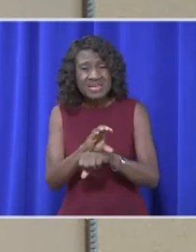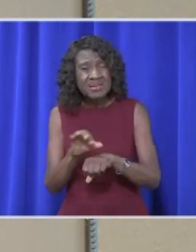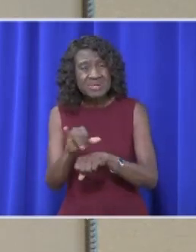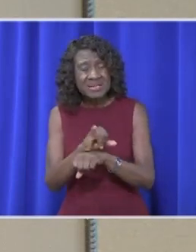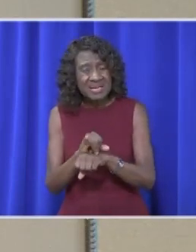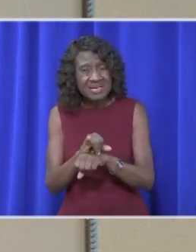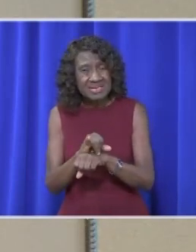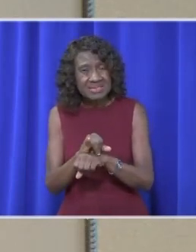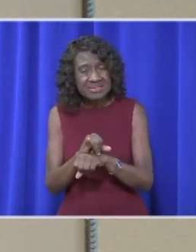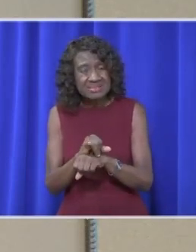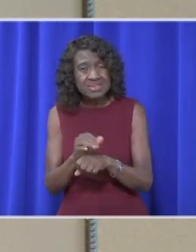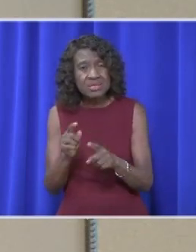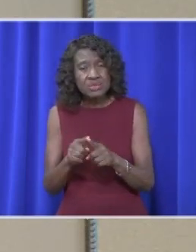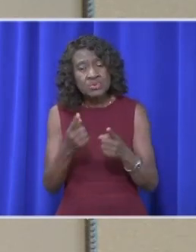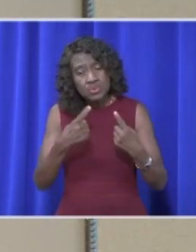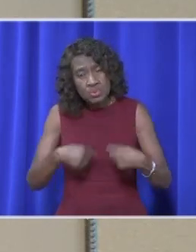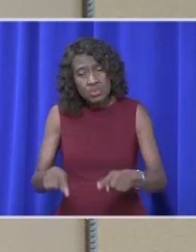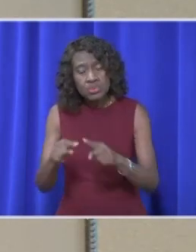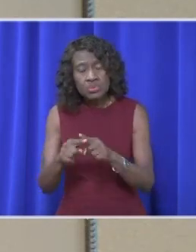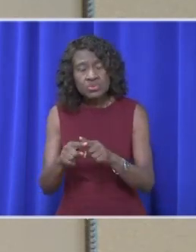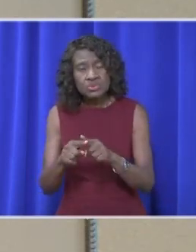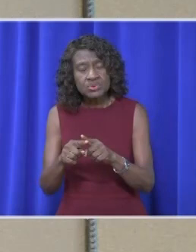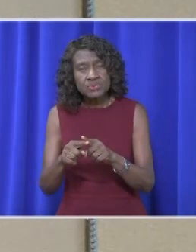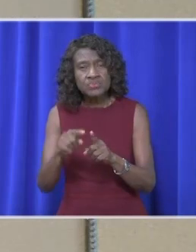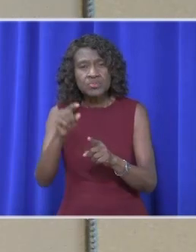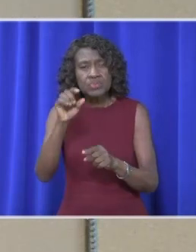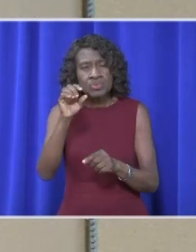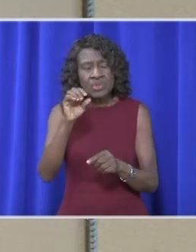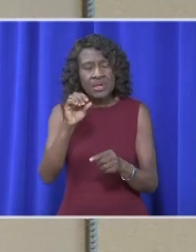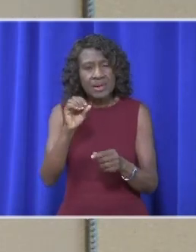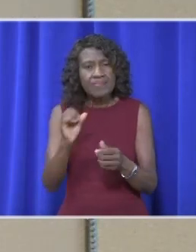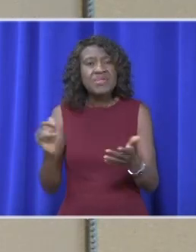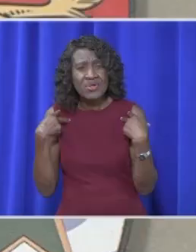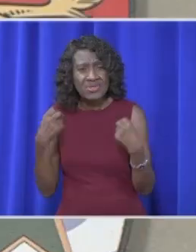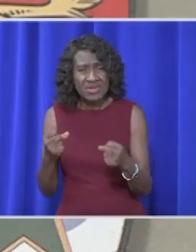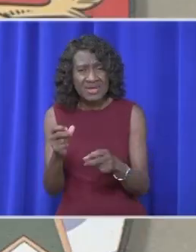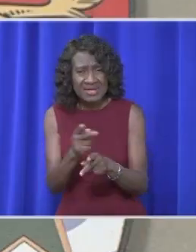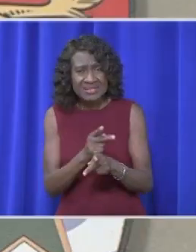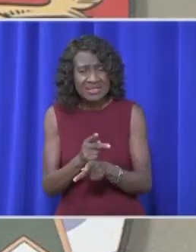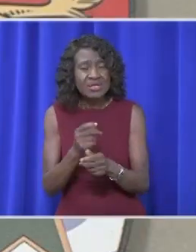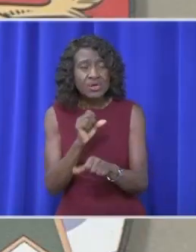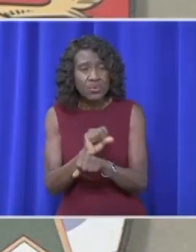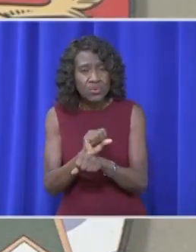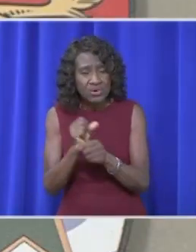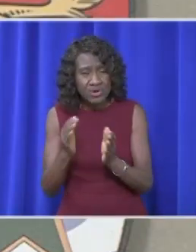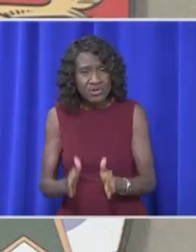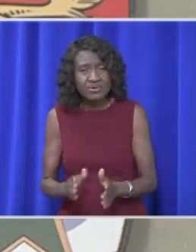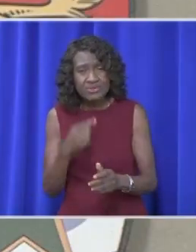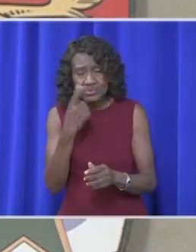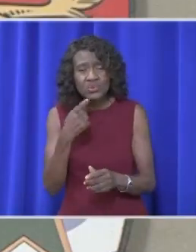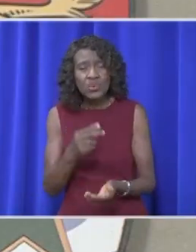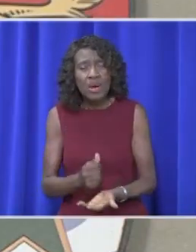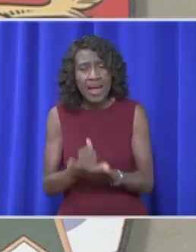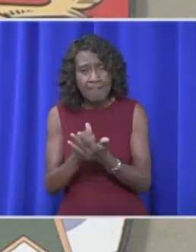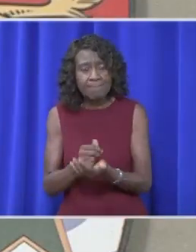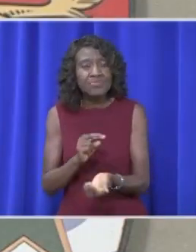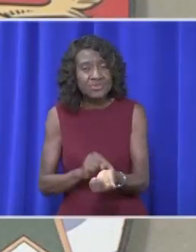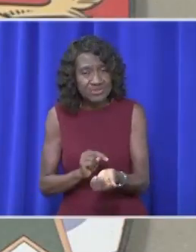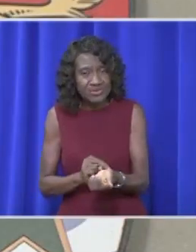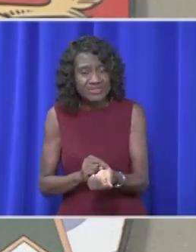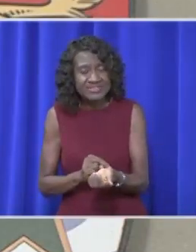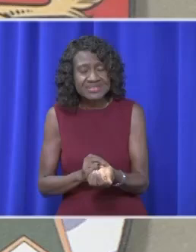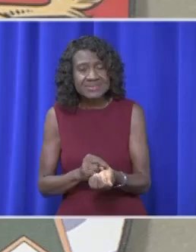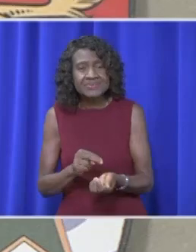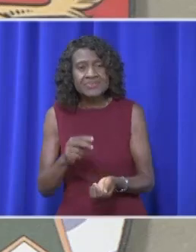Owen Roberts Vaccination Center as soon as possible to get their first shots. But I think, as we all know, and as the Premier has just said,